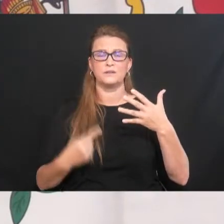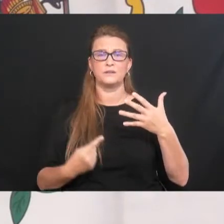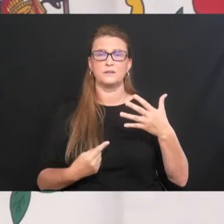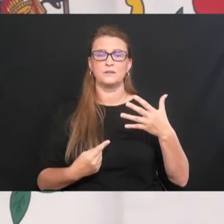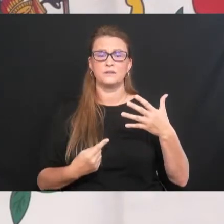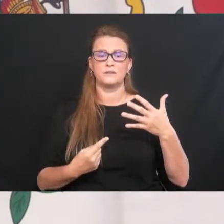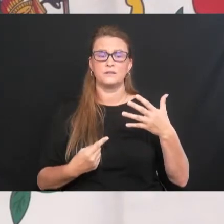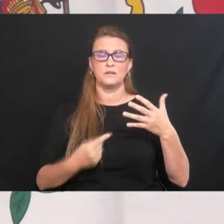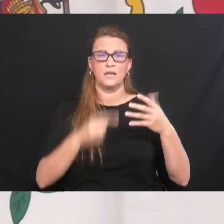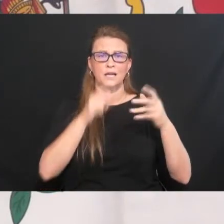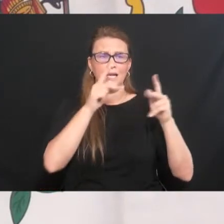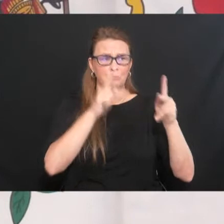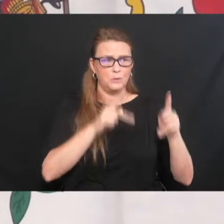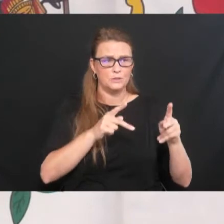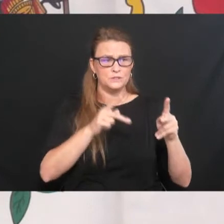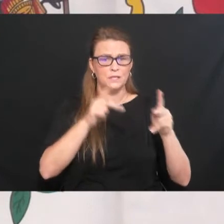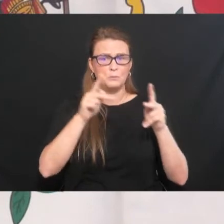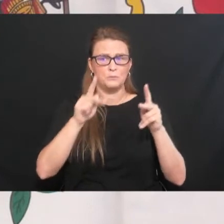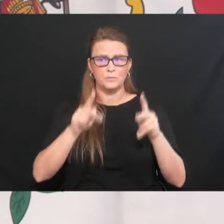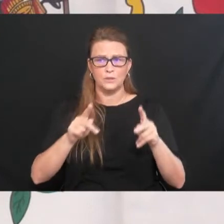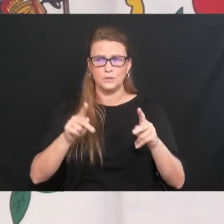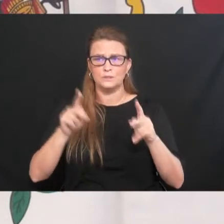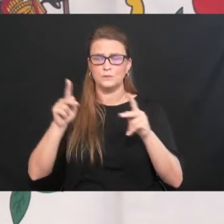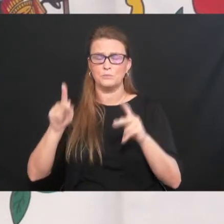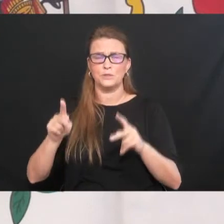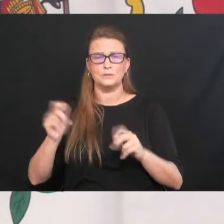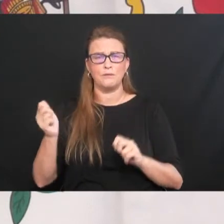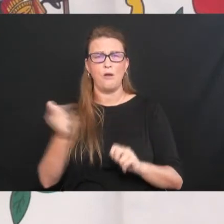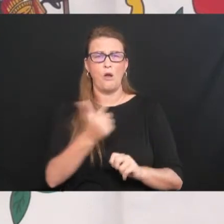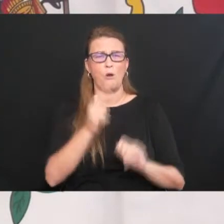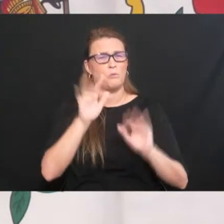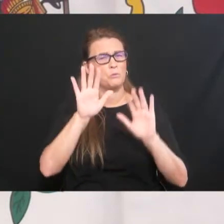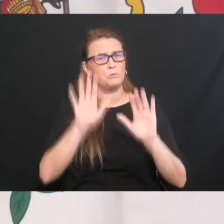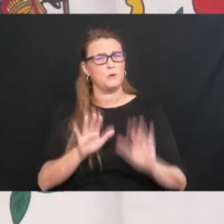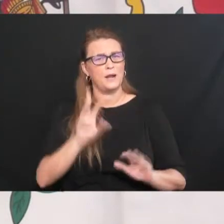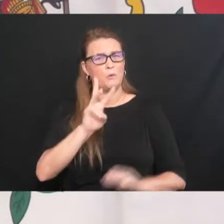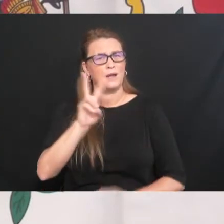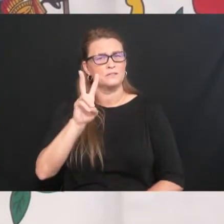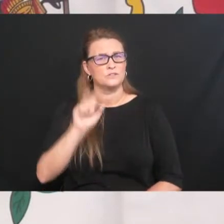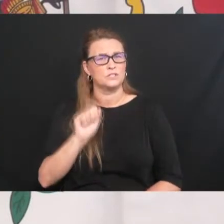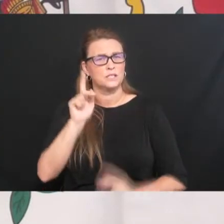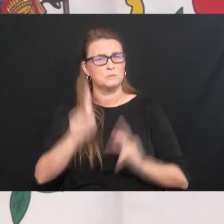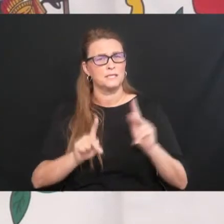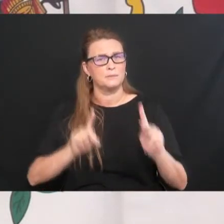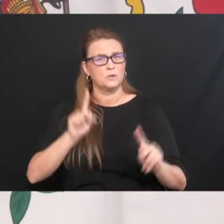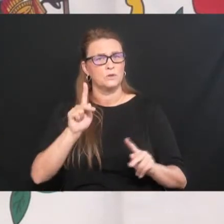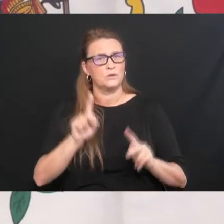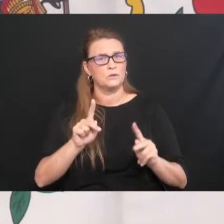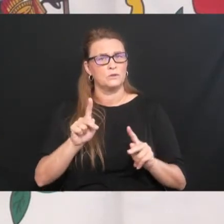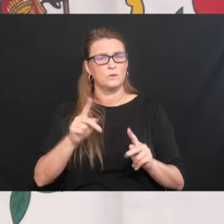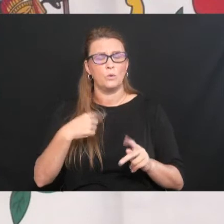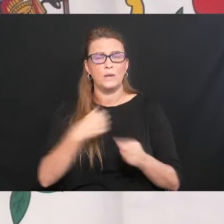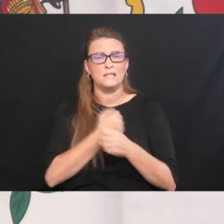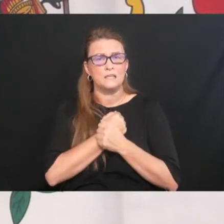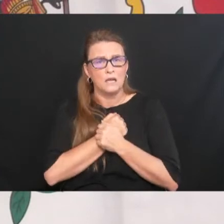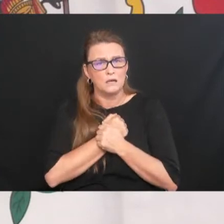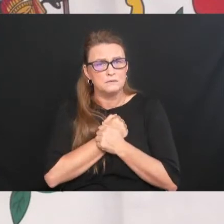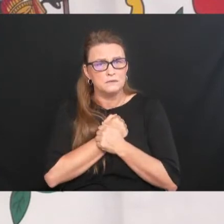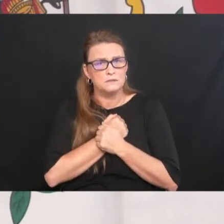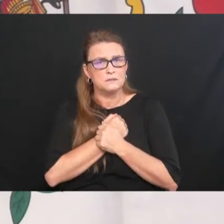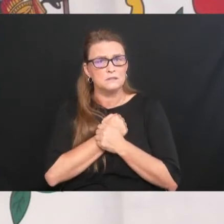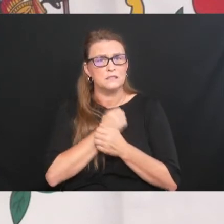Person after person after person after person, great West Virginians. Great West Virginians that we love and we've lost.